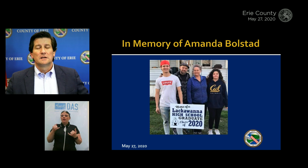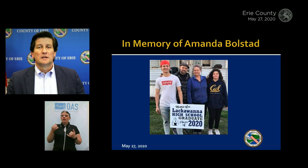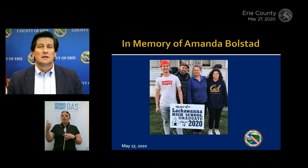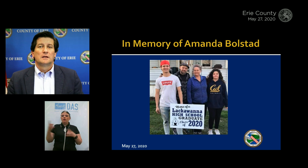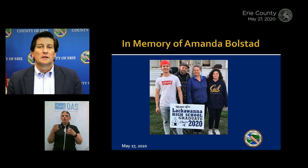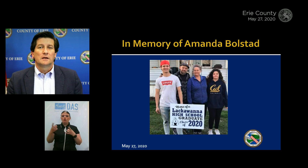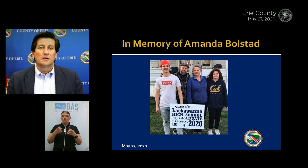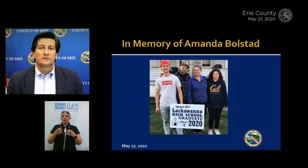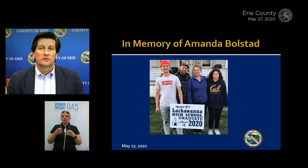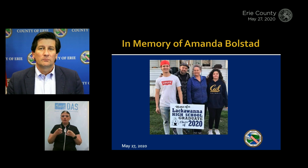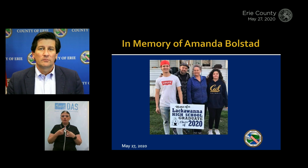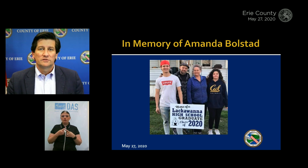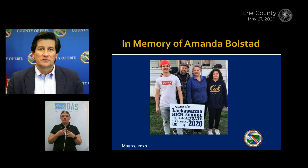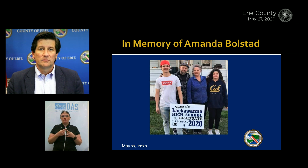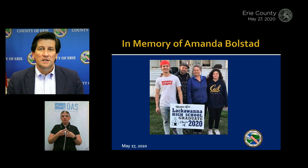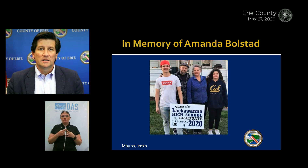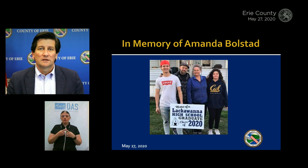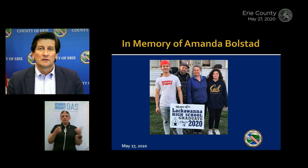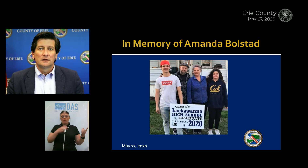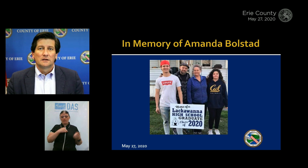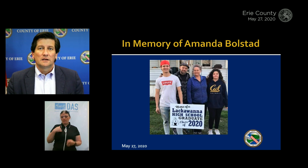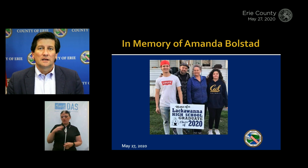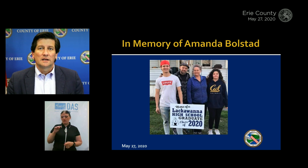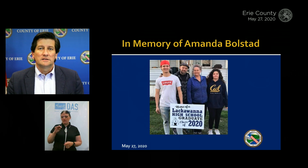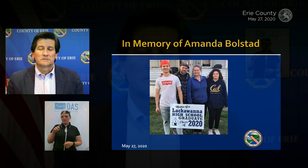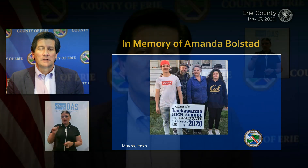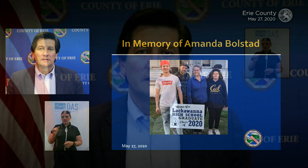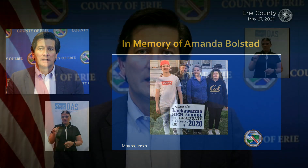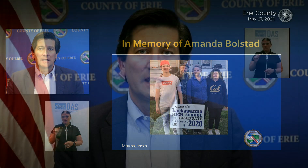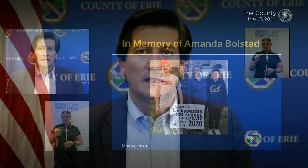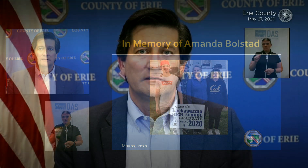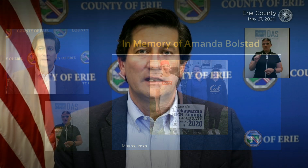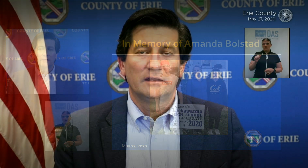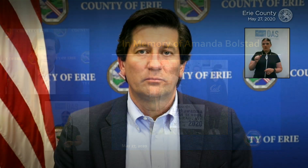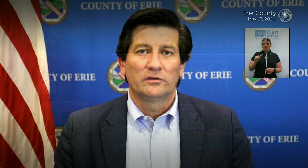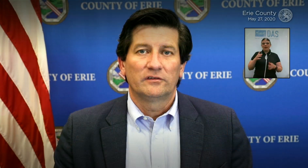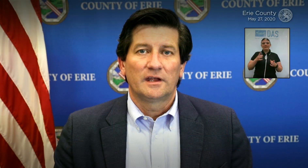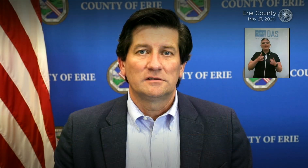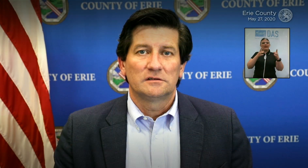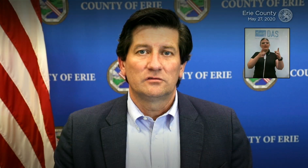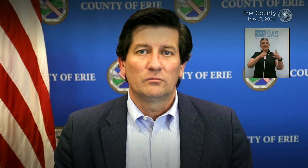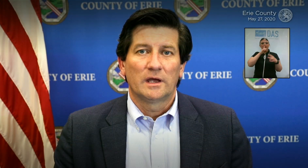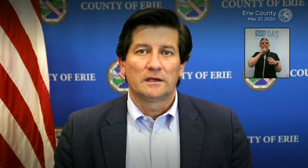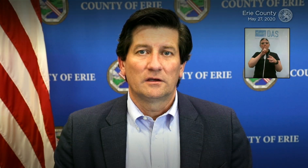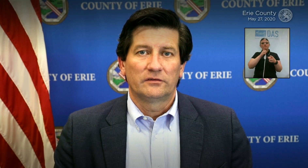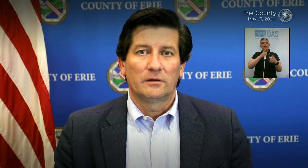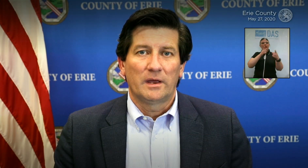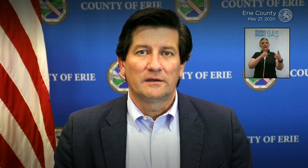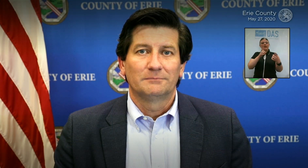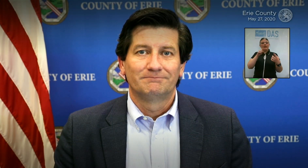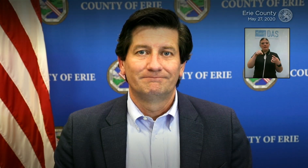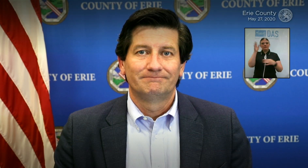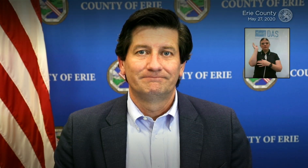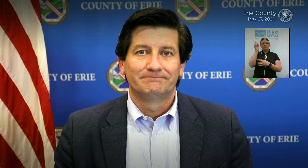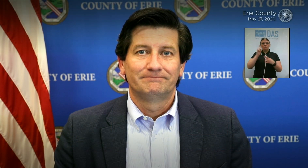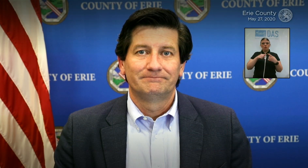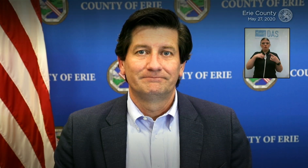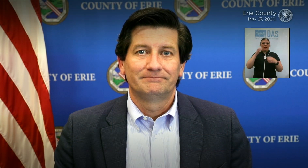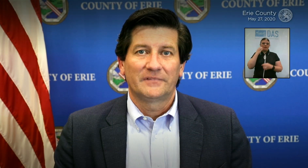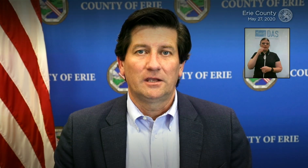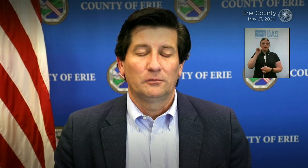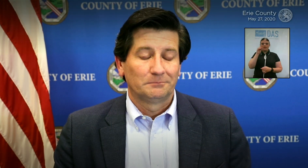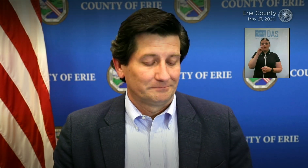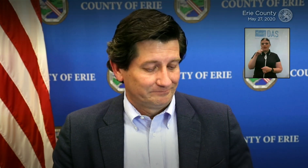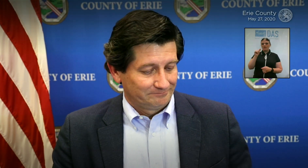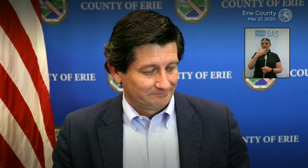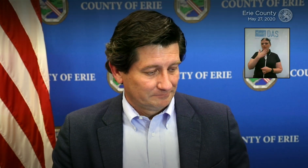questions to the members of the media. And I just want to dedicate today's presentation to my cousin Amanda.